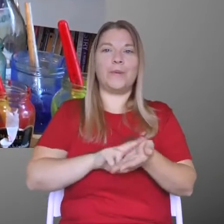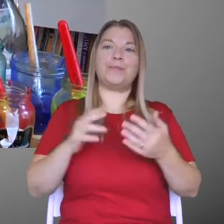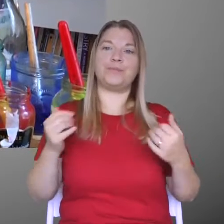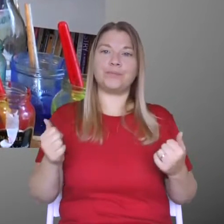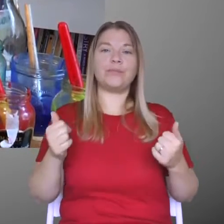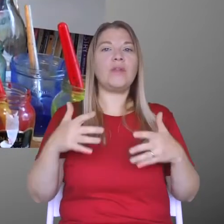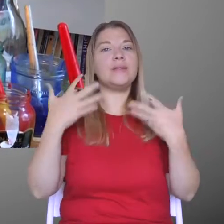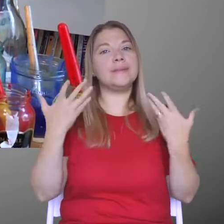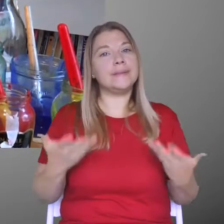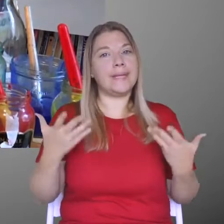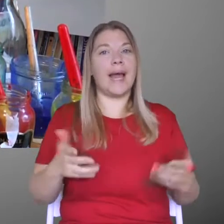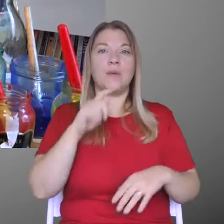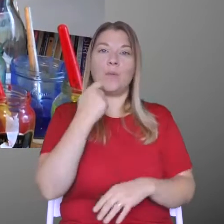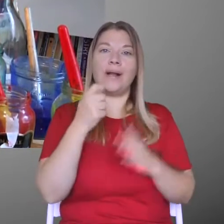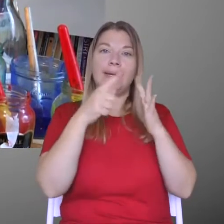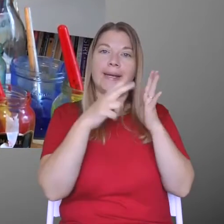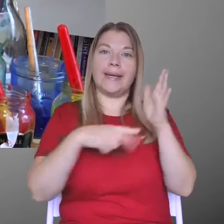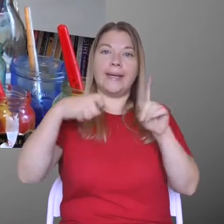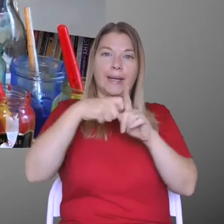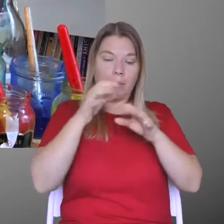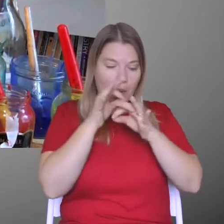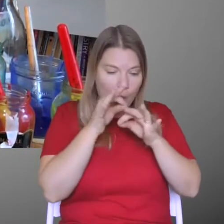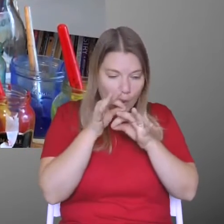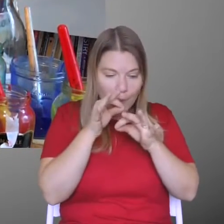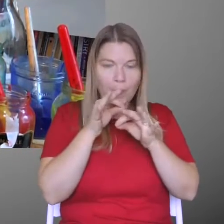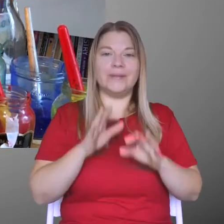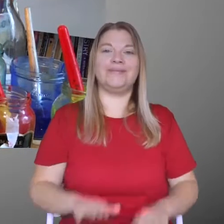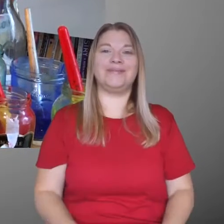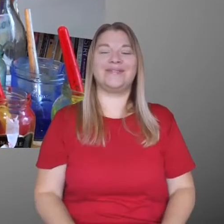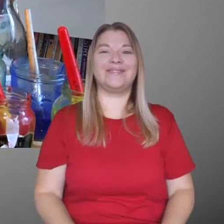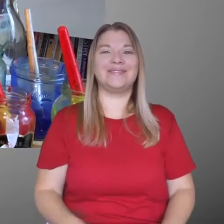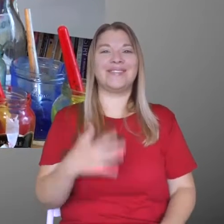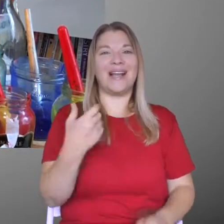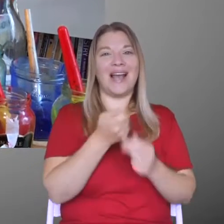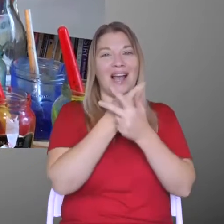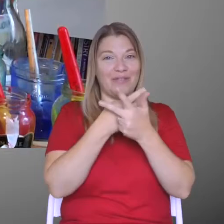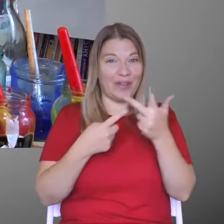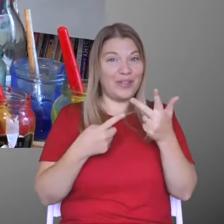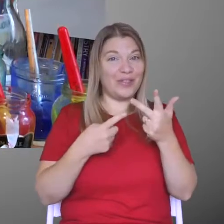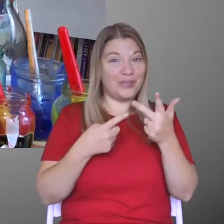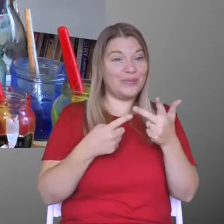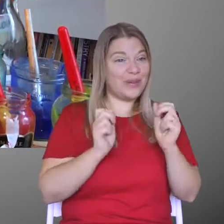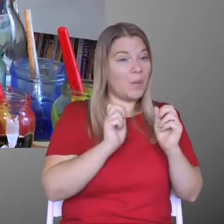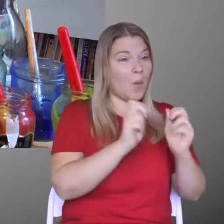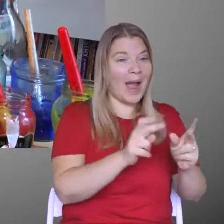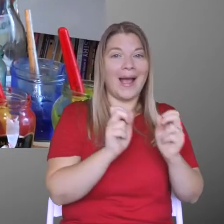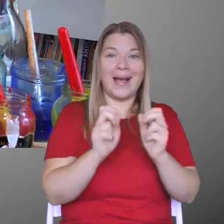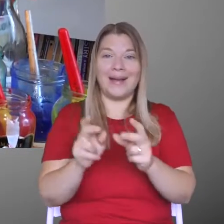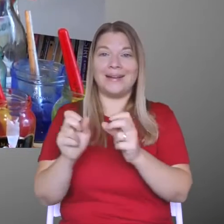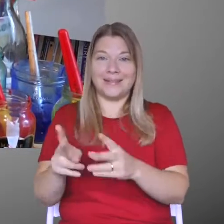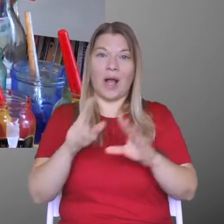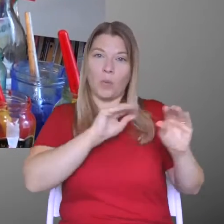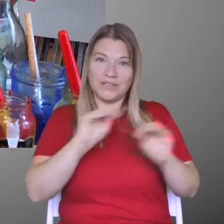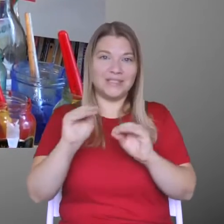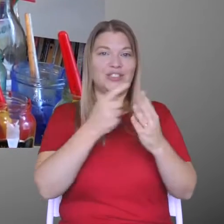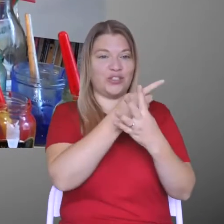be doing some ink blowing. We're going to do this 3 different ways and I don't want you to worry about it